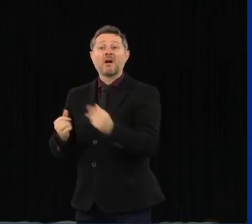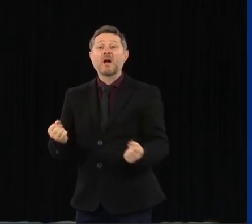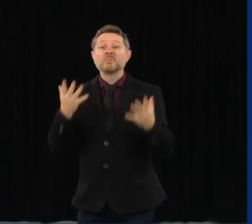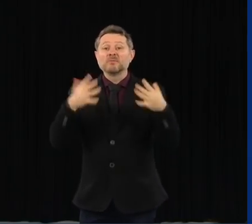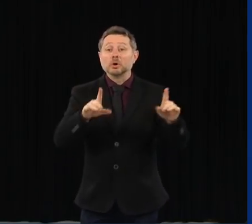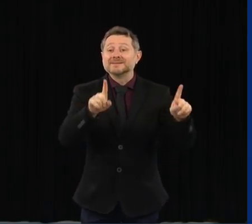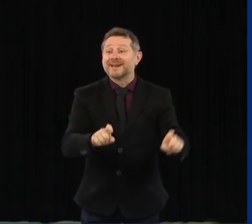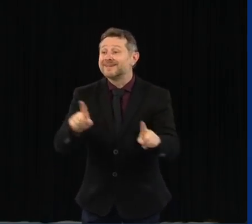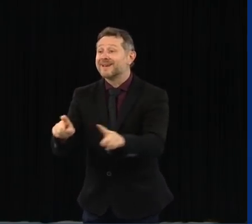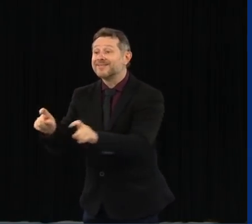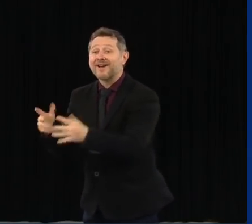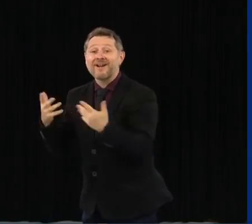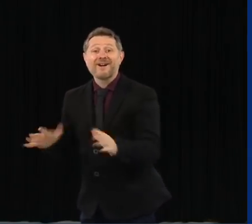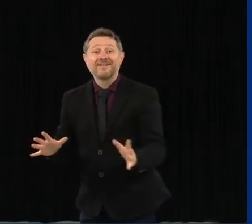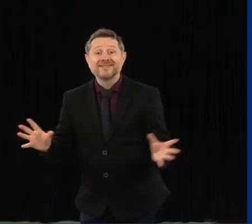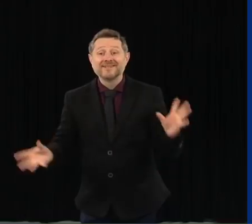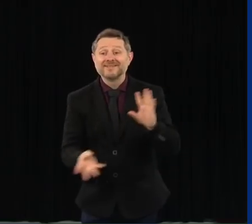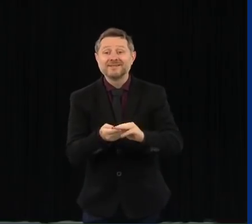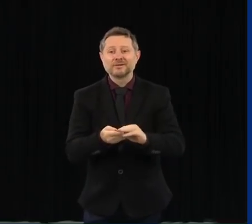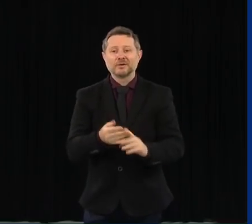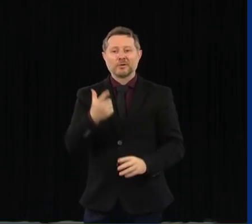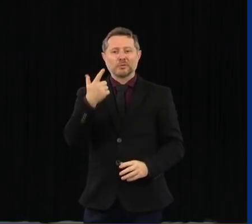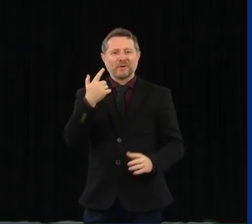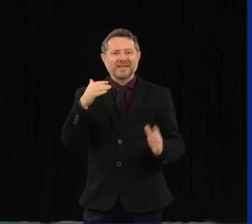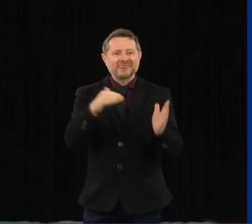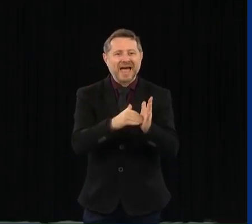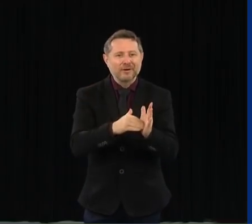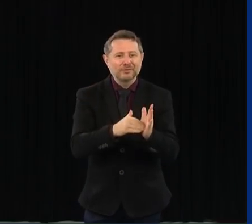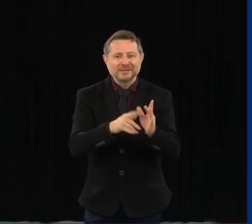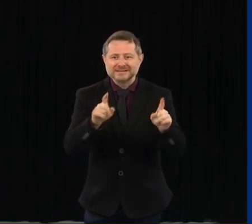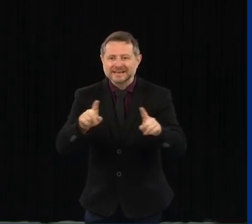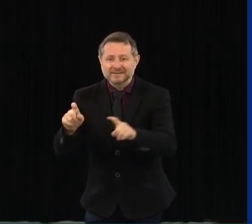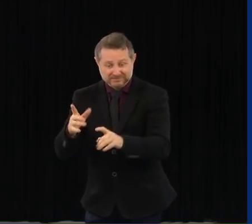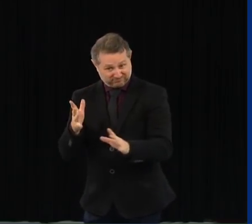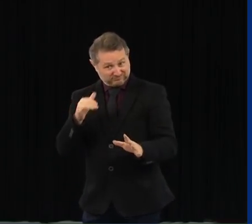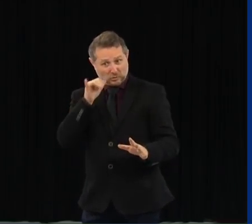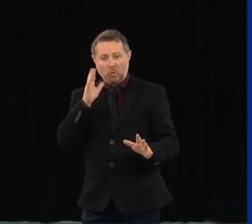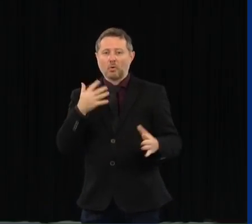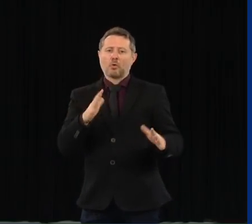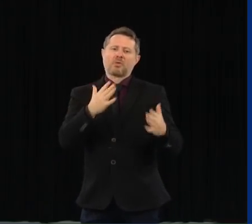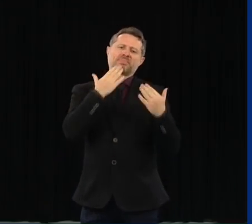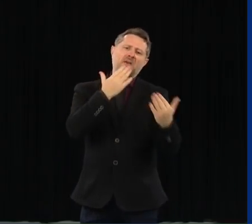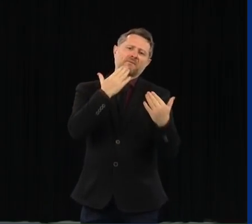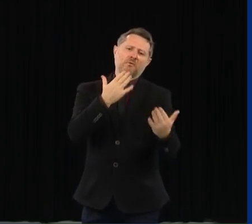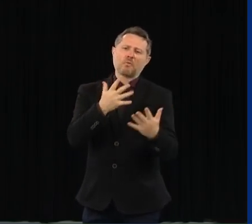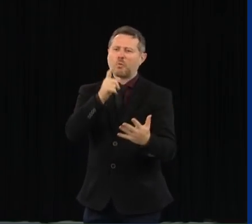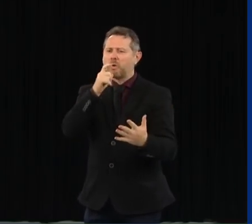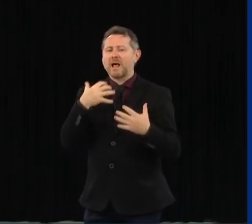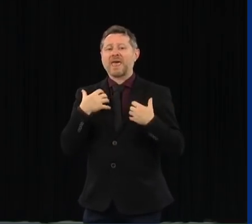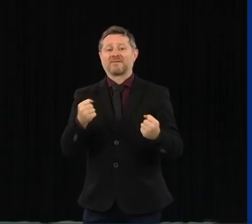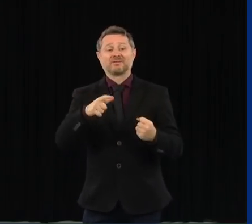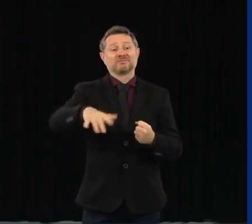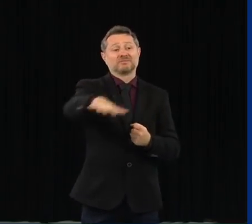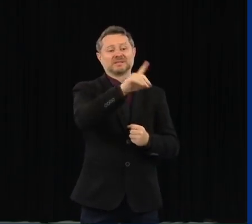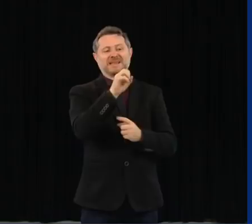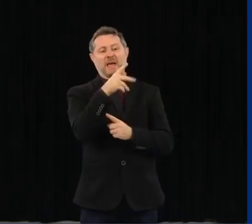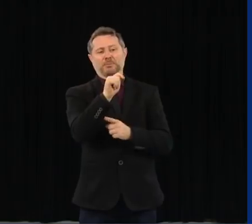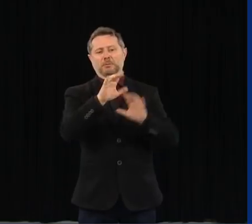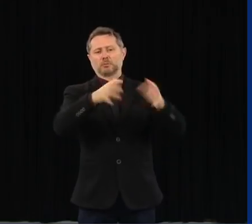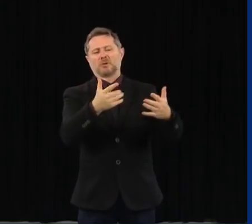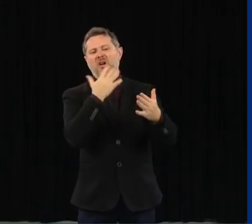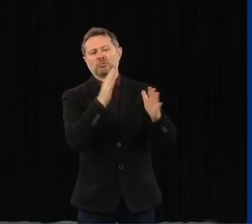21,000 tests. Thank you to our great health department. We have